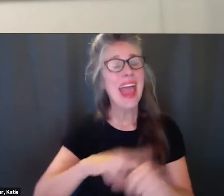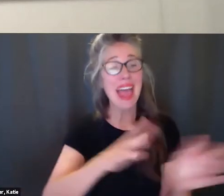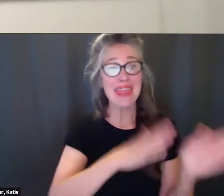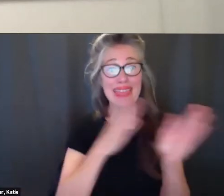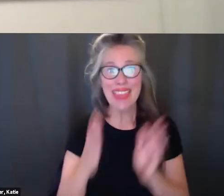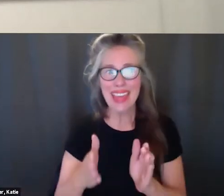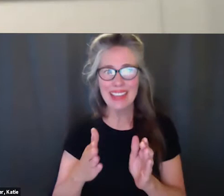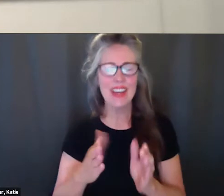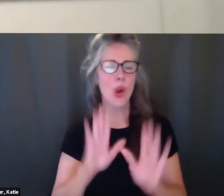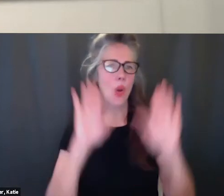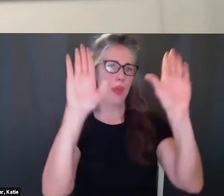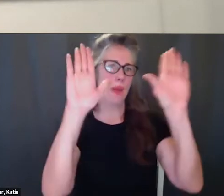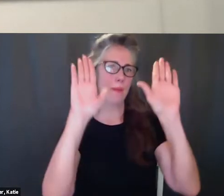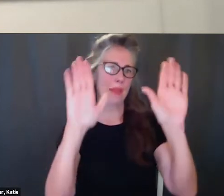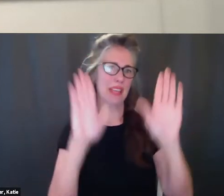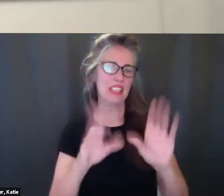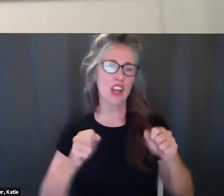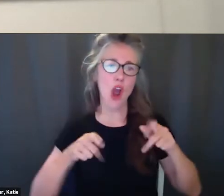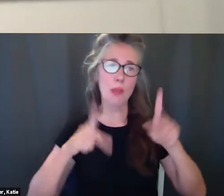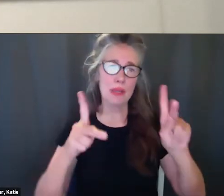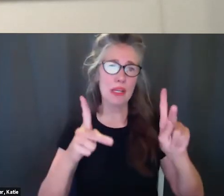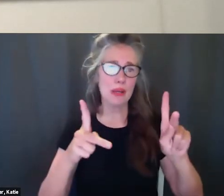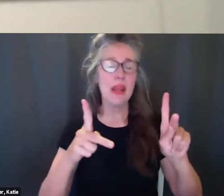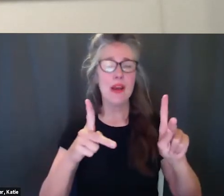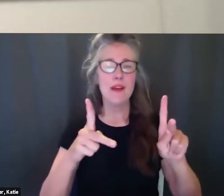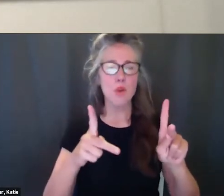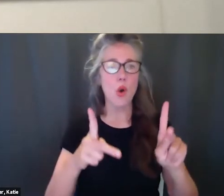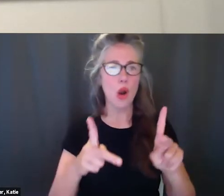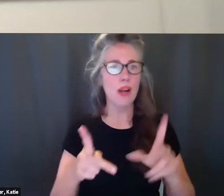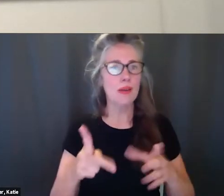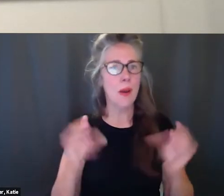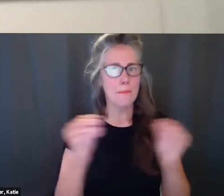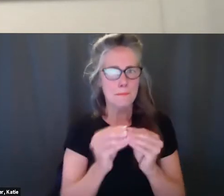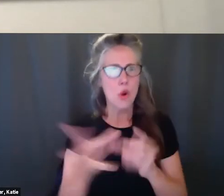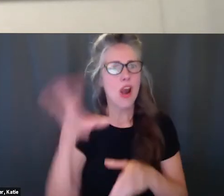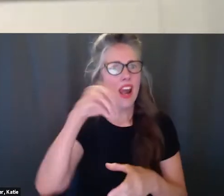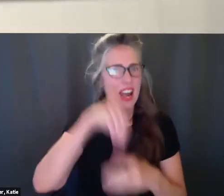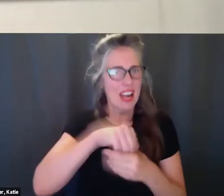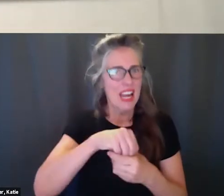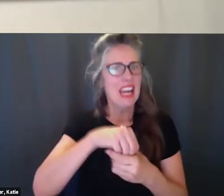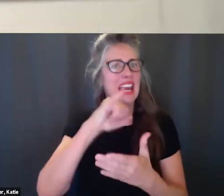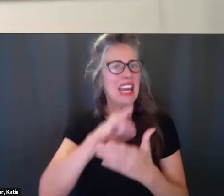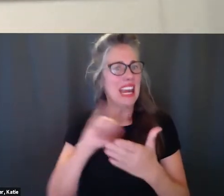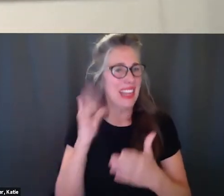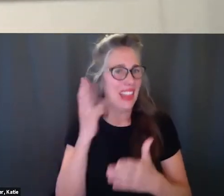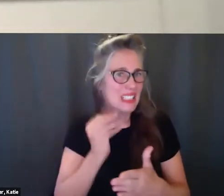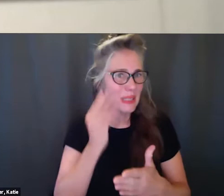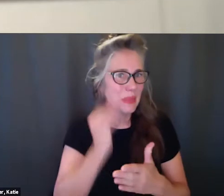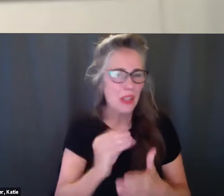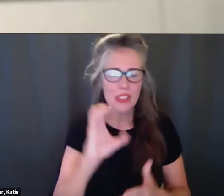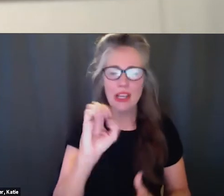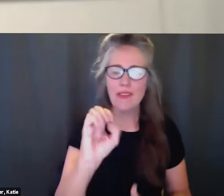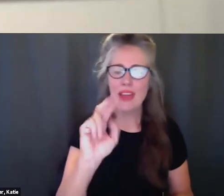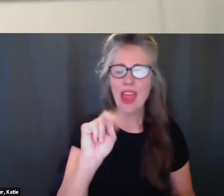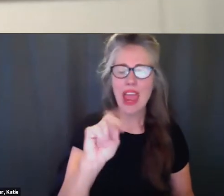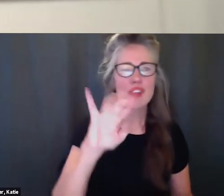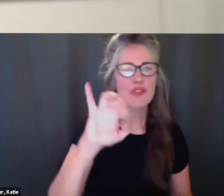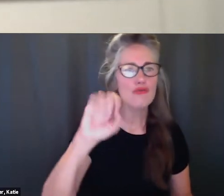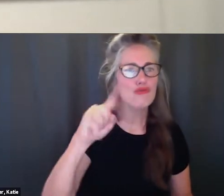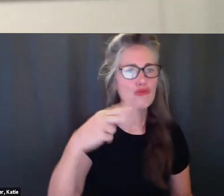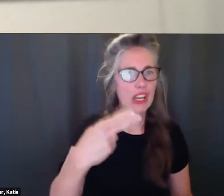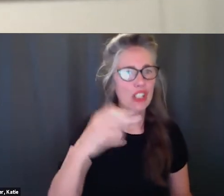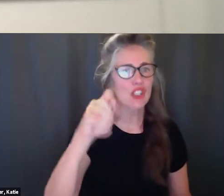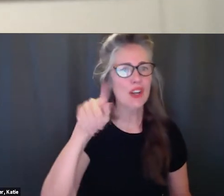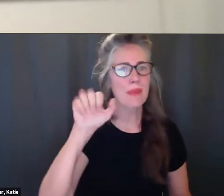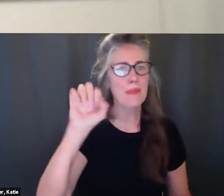that have been happening as a result of Summer of Learning. And we're in week 2 now. And if you've been around town, you may have seen our